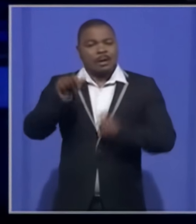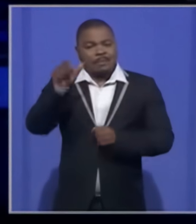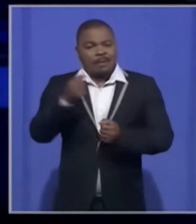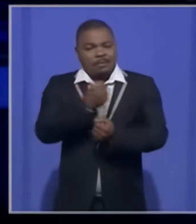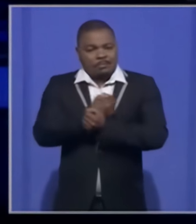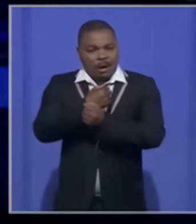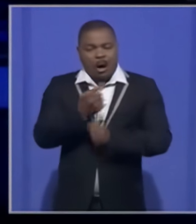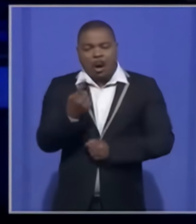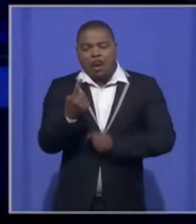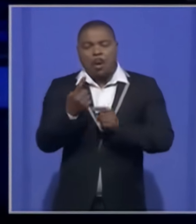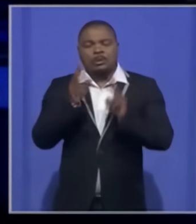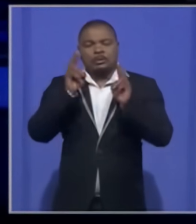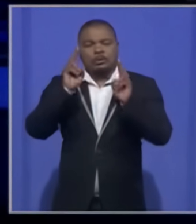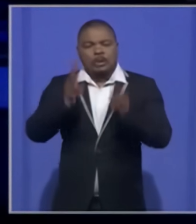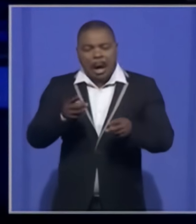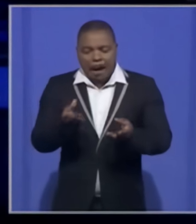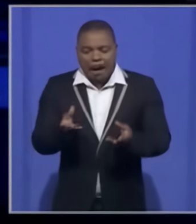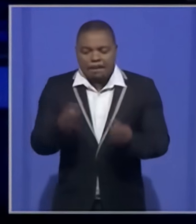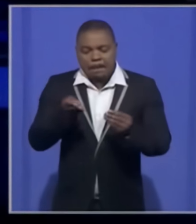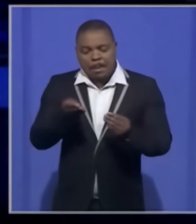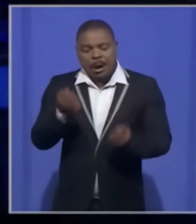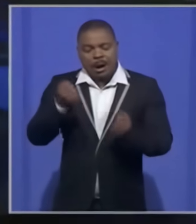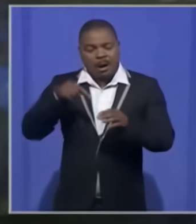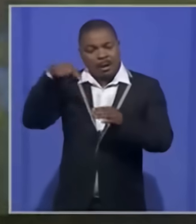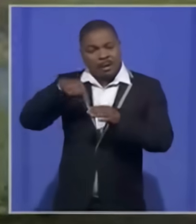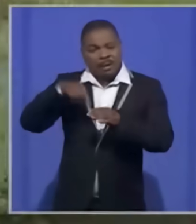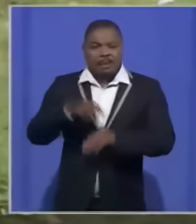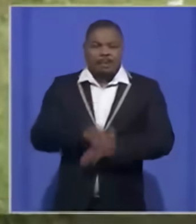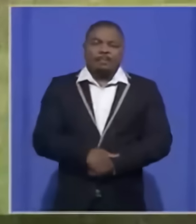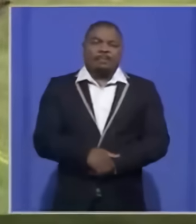seo se neng se tshwaseile ka tlasa koloi.